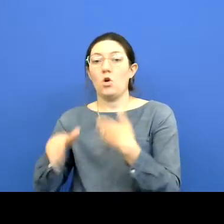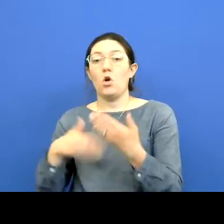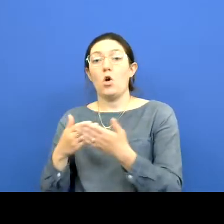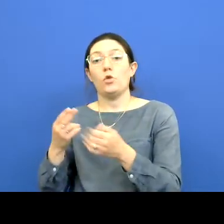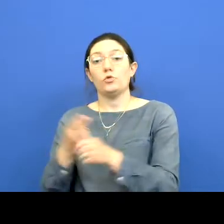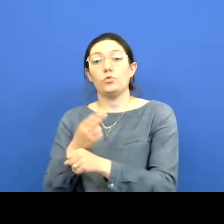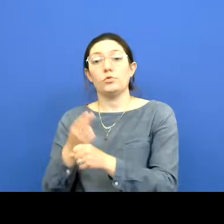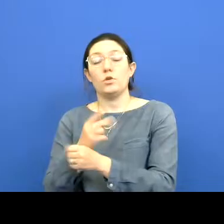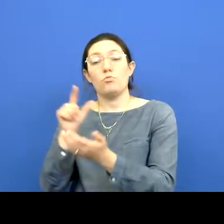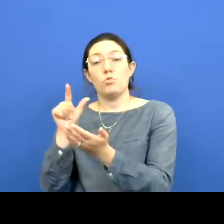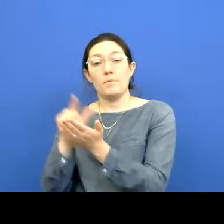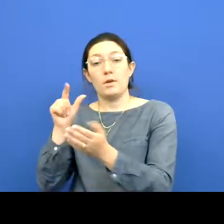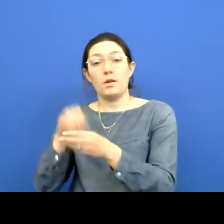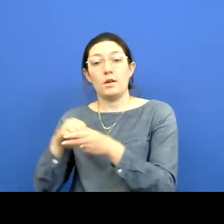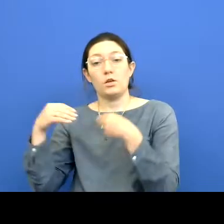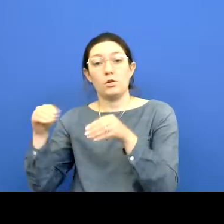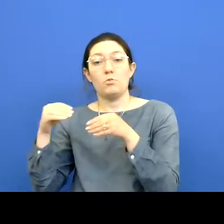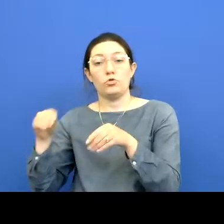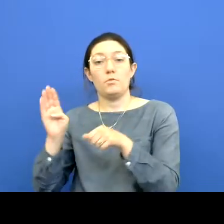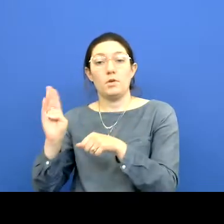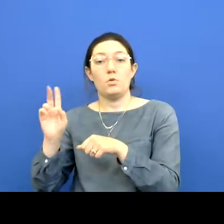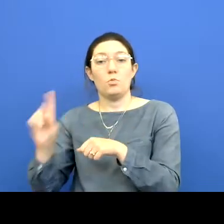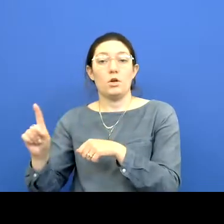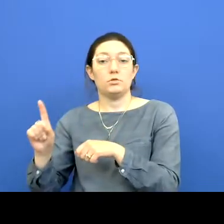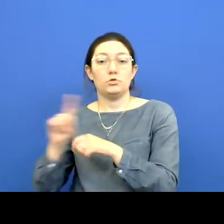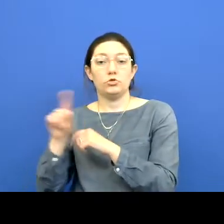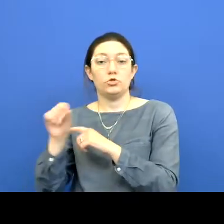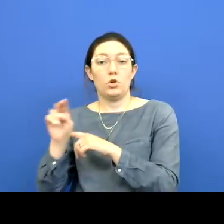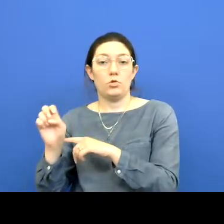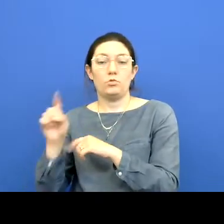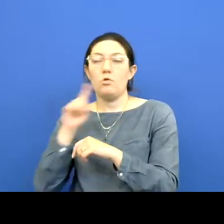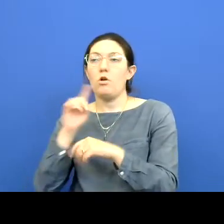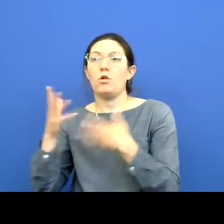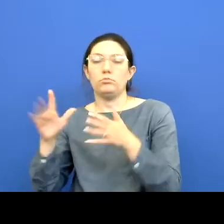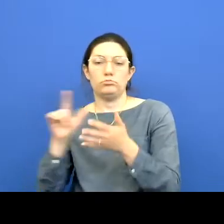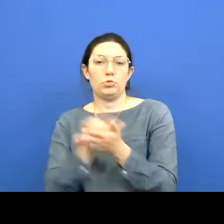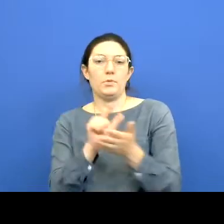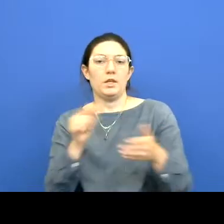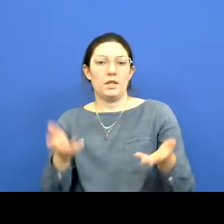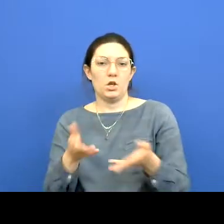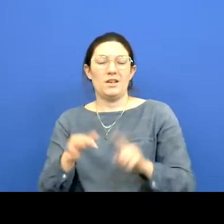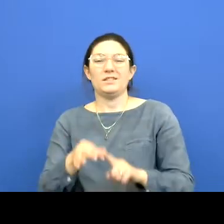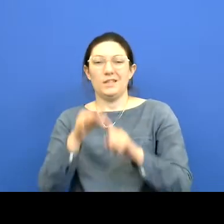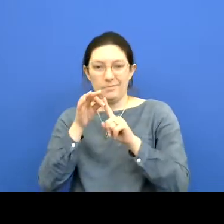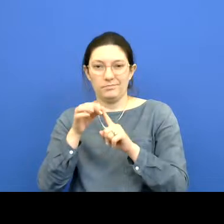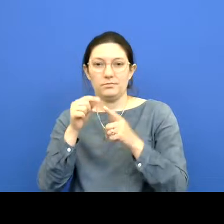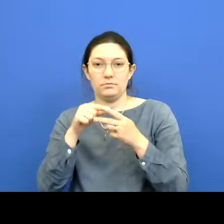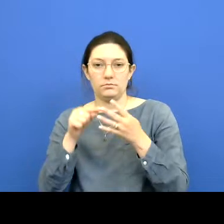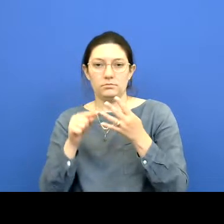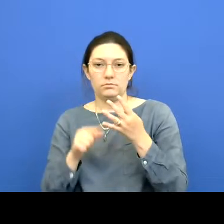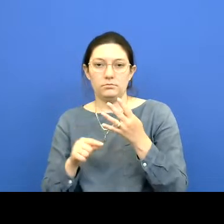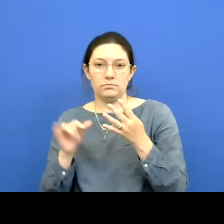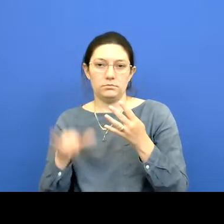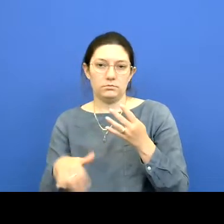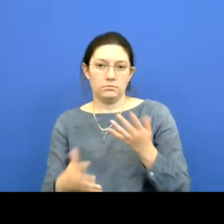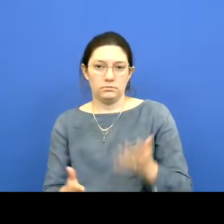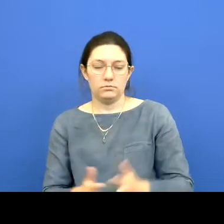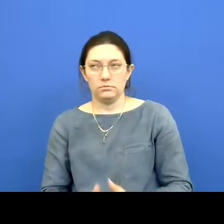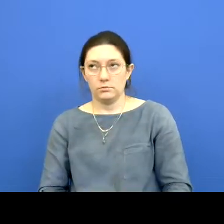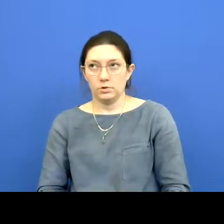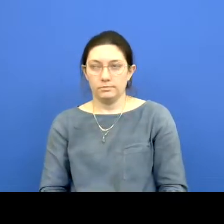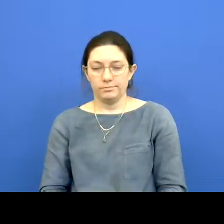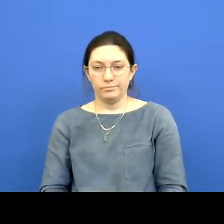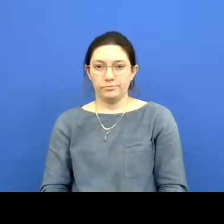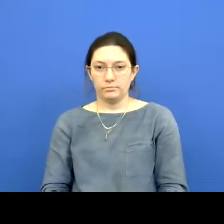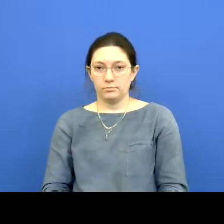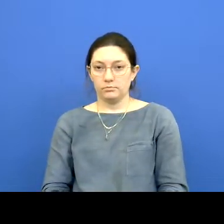that are prohibited in a commercial B1 zone are prohibited here, except the following. And